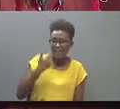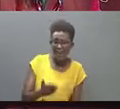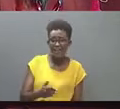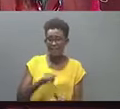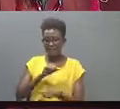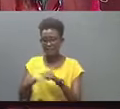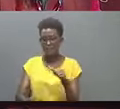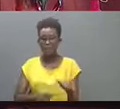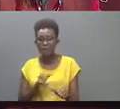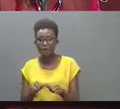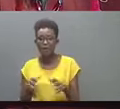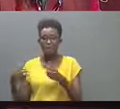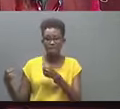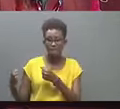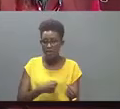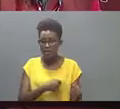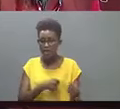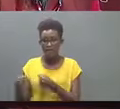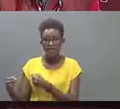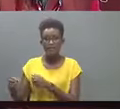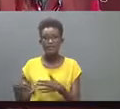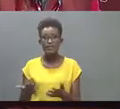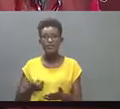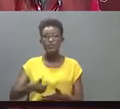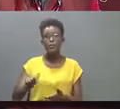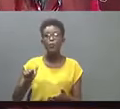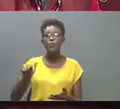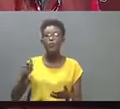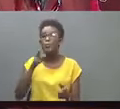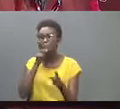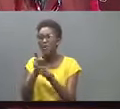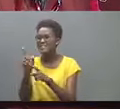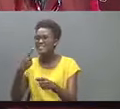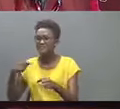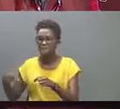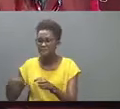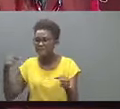of fighting your own brother. Tugakubita hasi